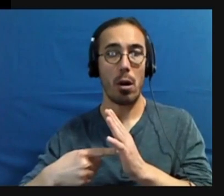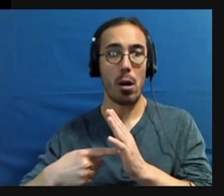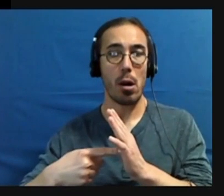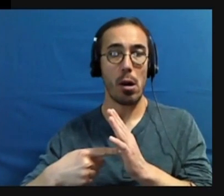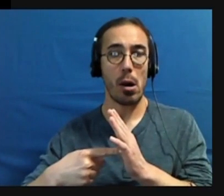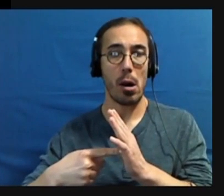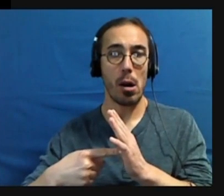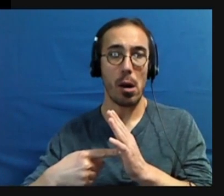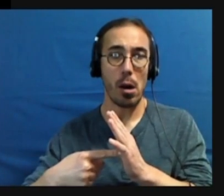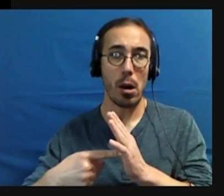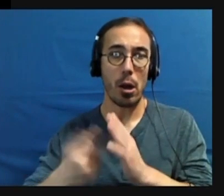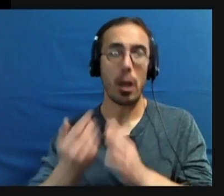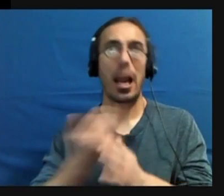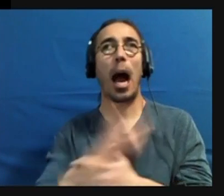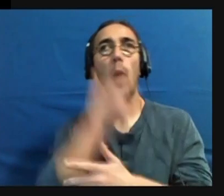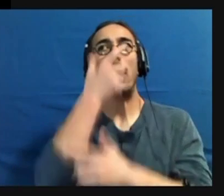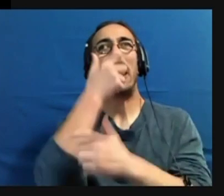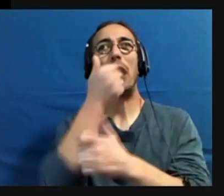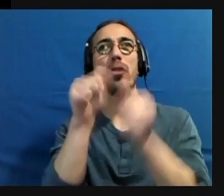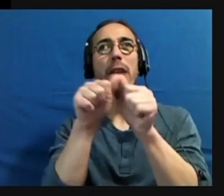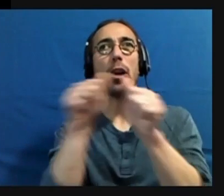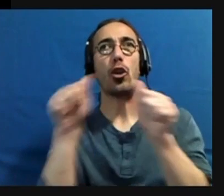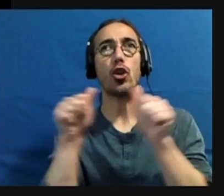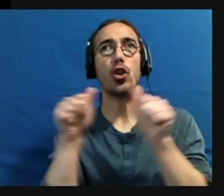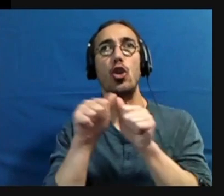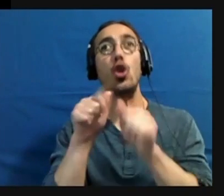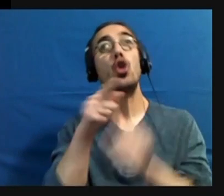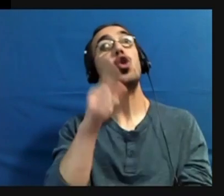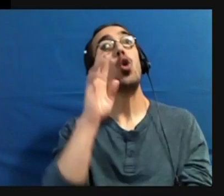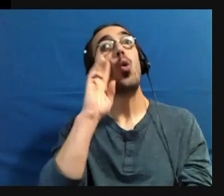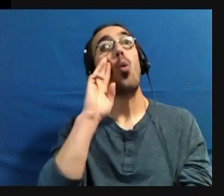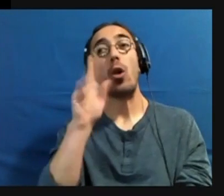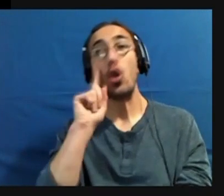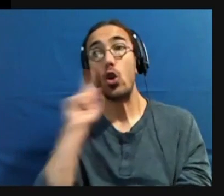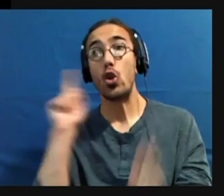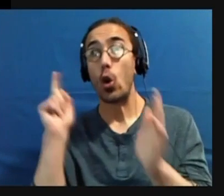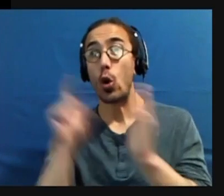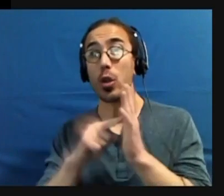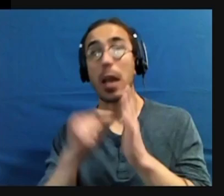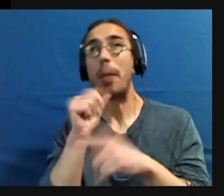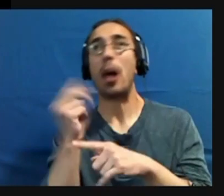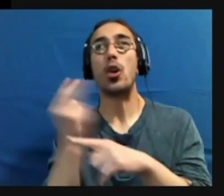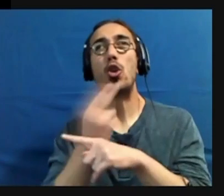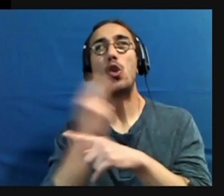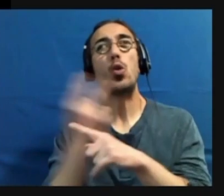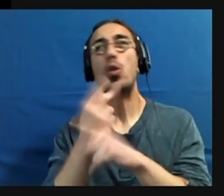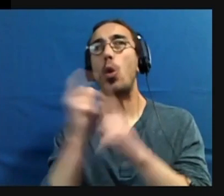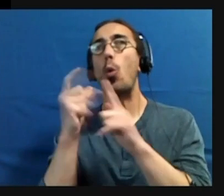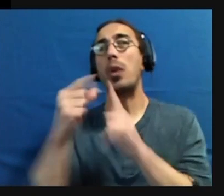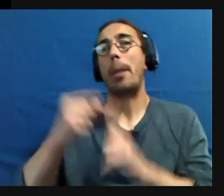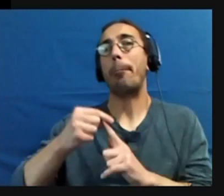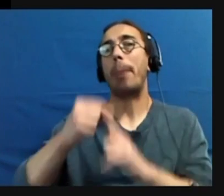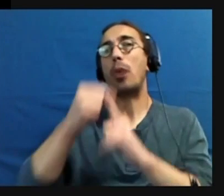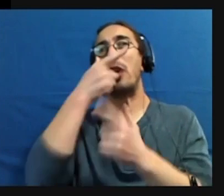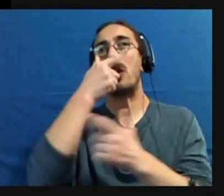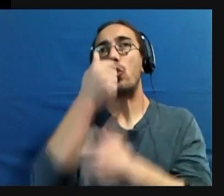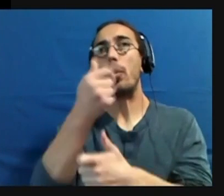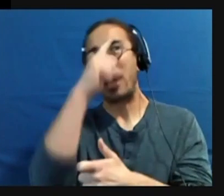our interest areas, and you will probably notice I will not use the word special interest because our interests are not